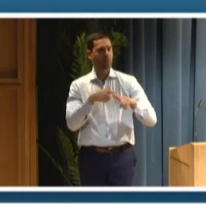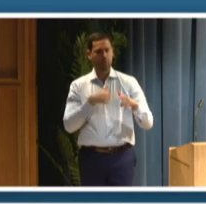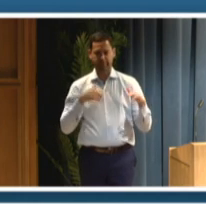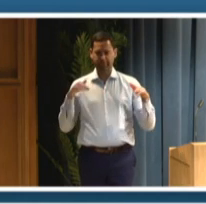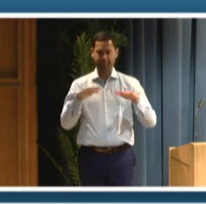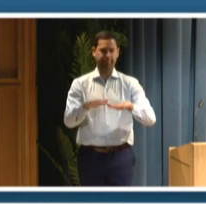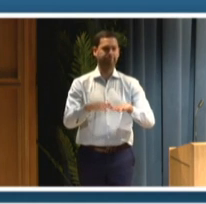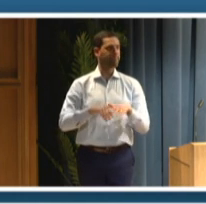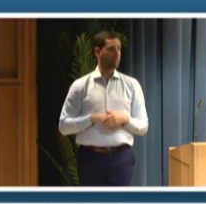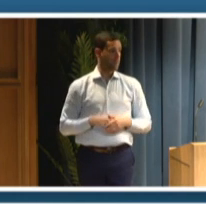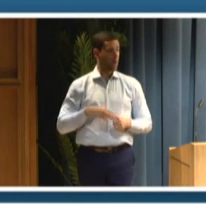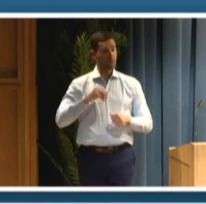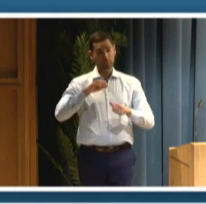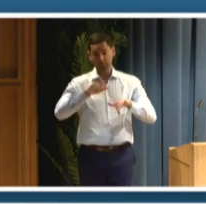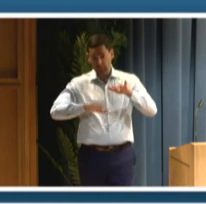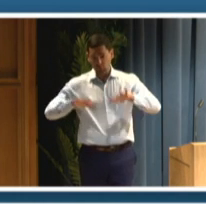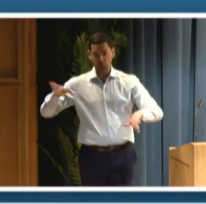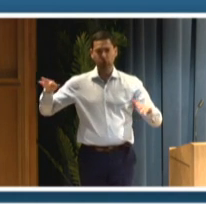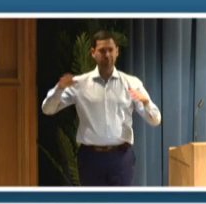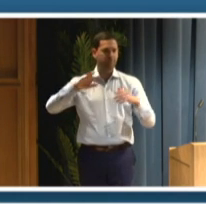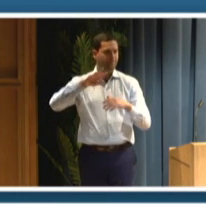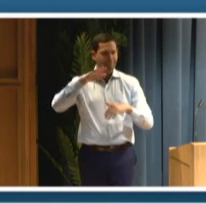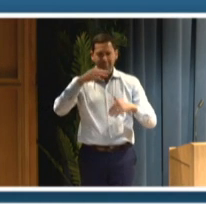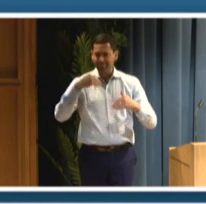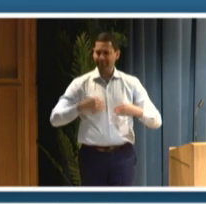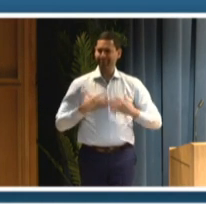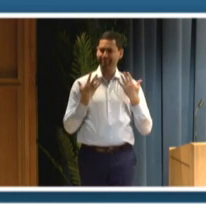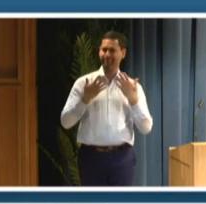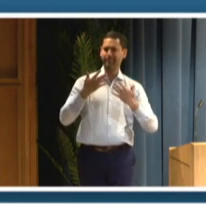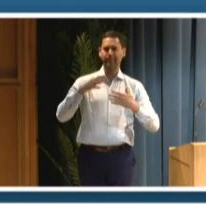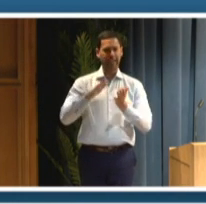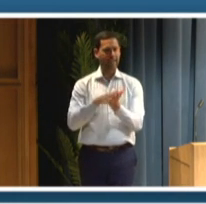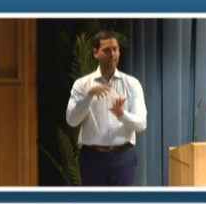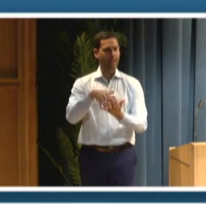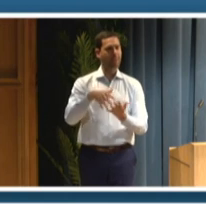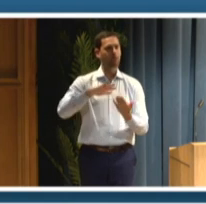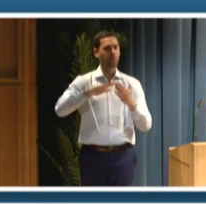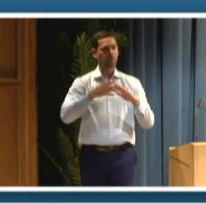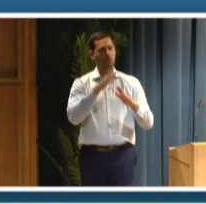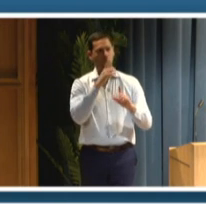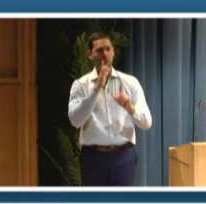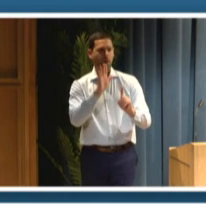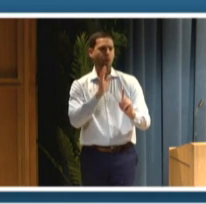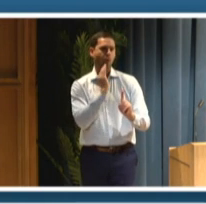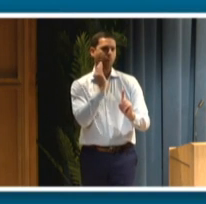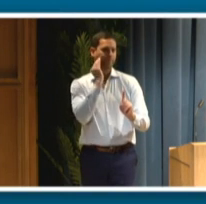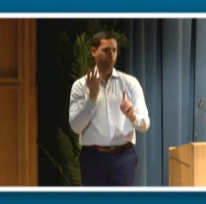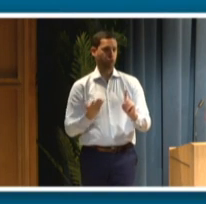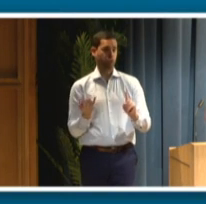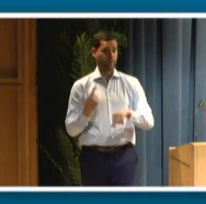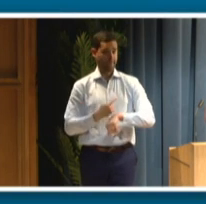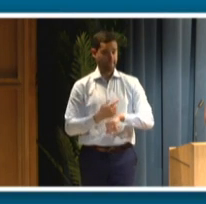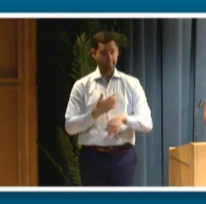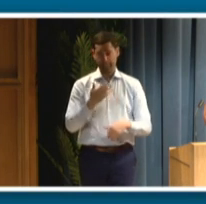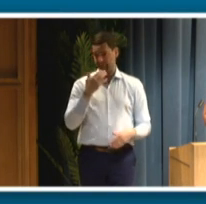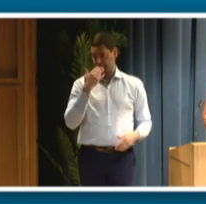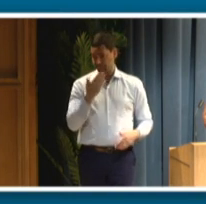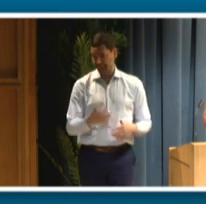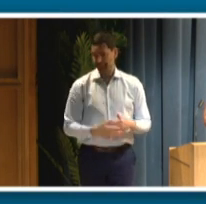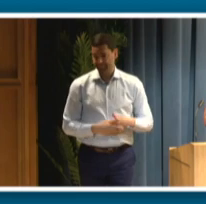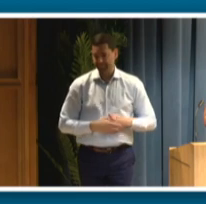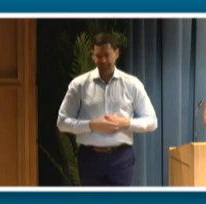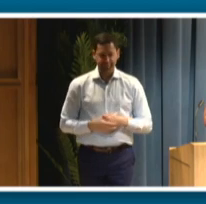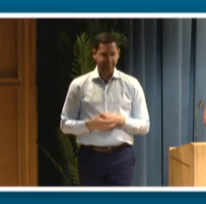diverse and vibrant Native communities who make their home here today. So thank you. So this is